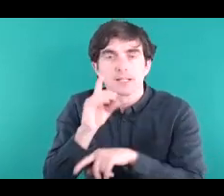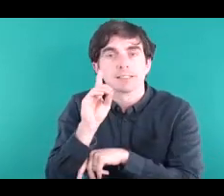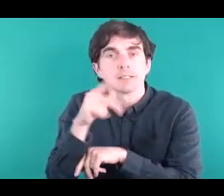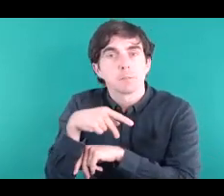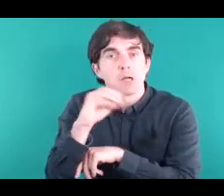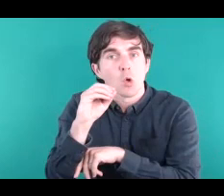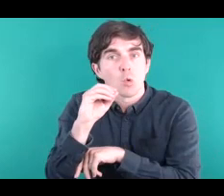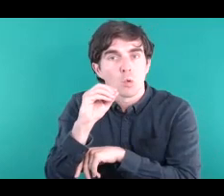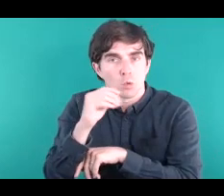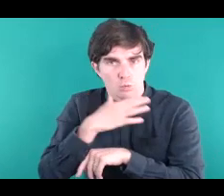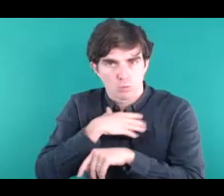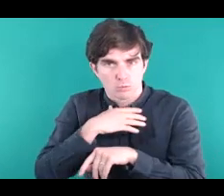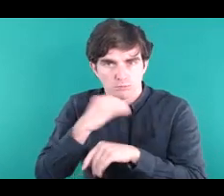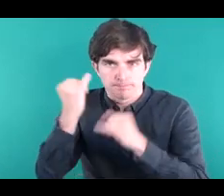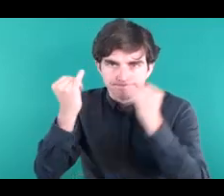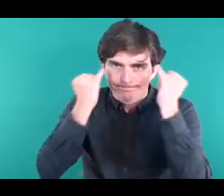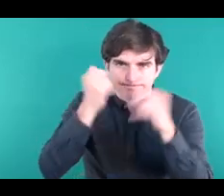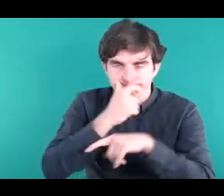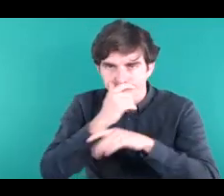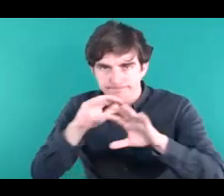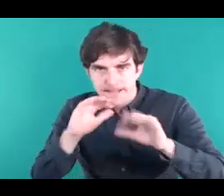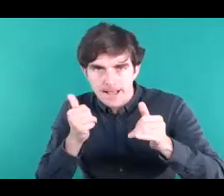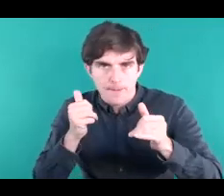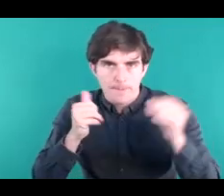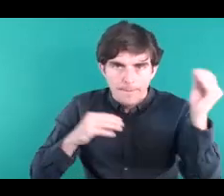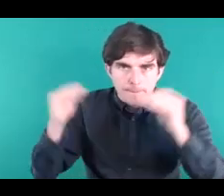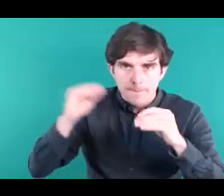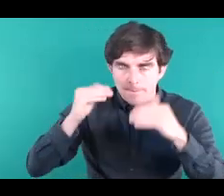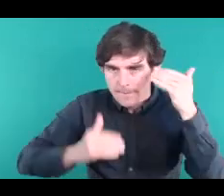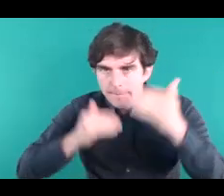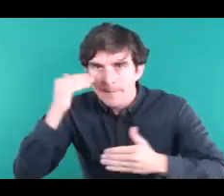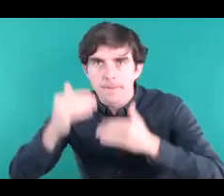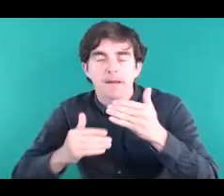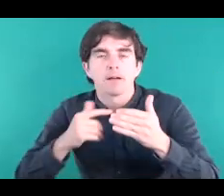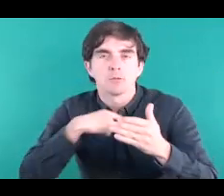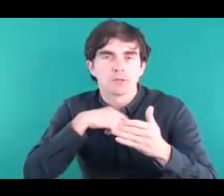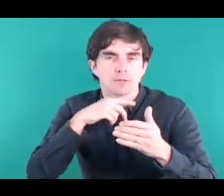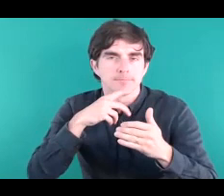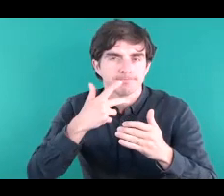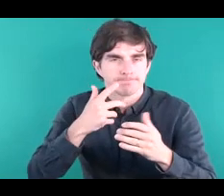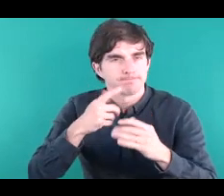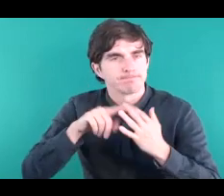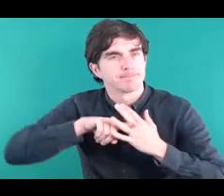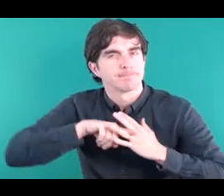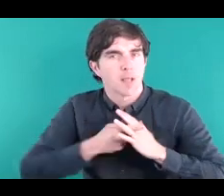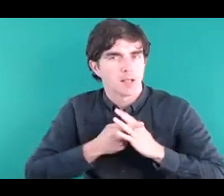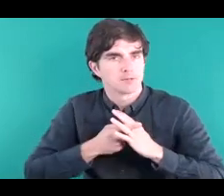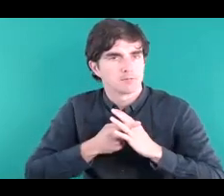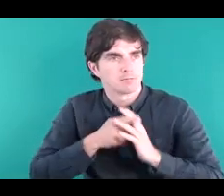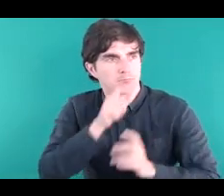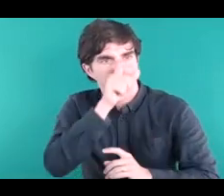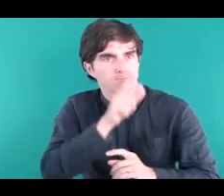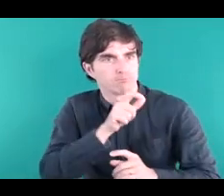no donor at that time, and I, based on my observation too, during